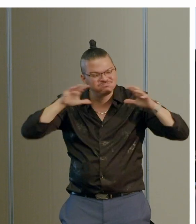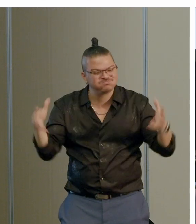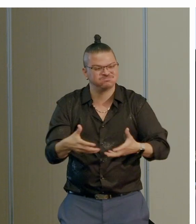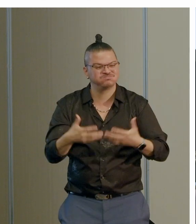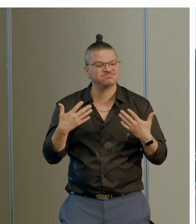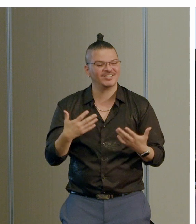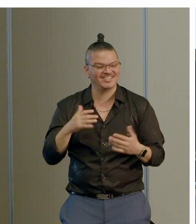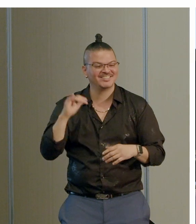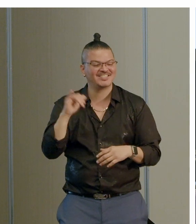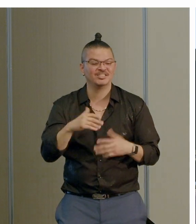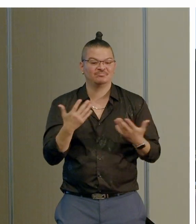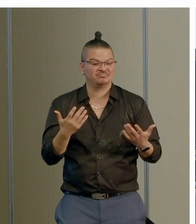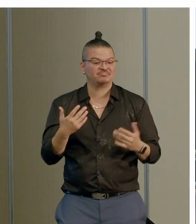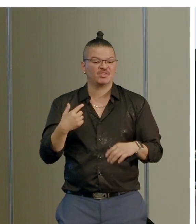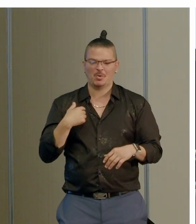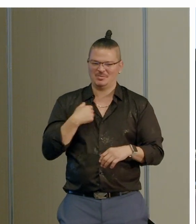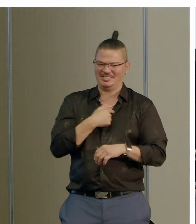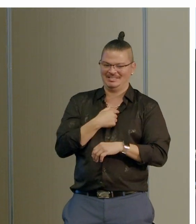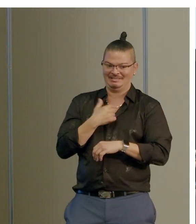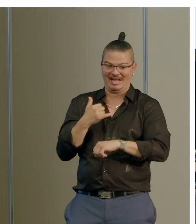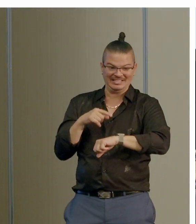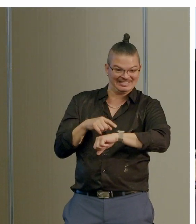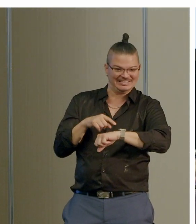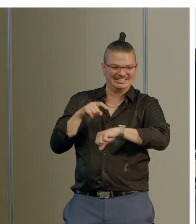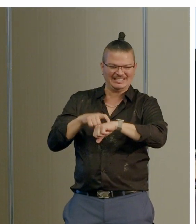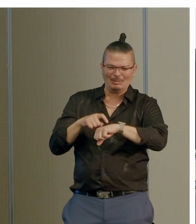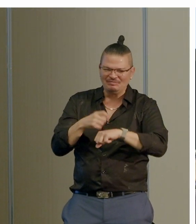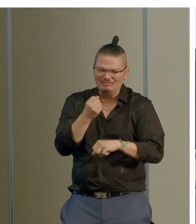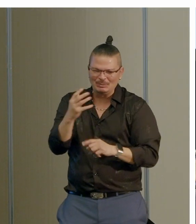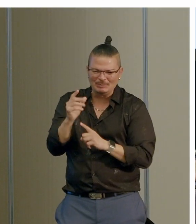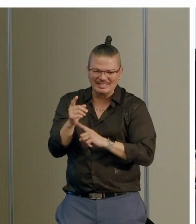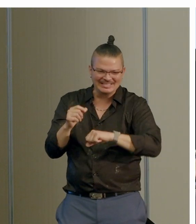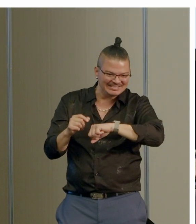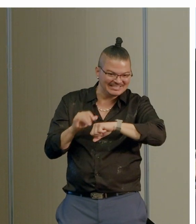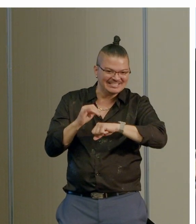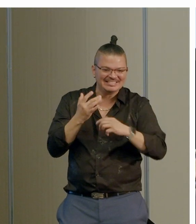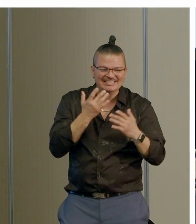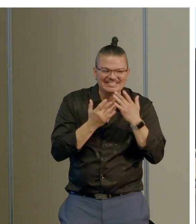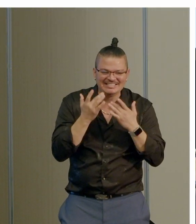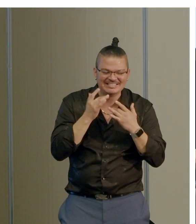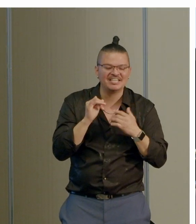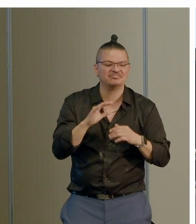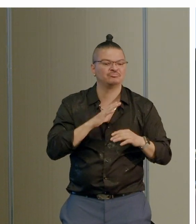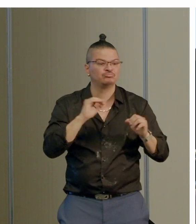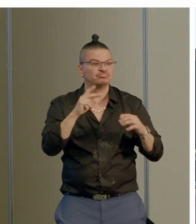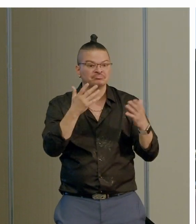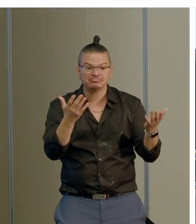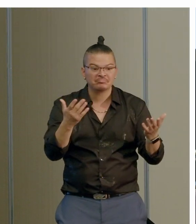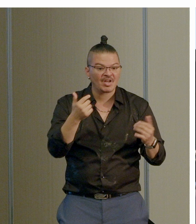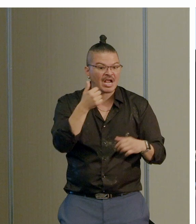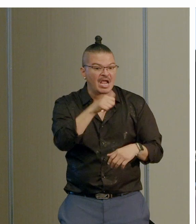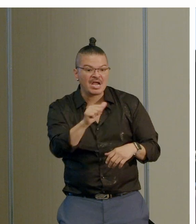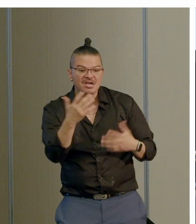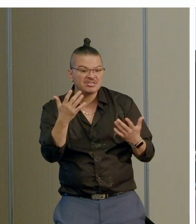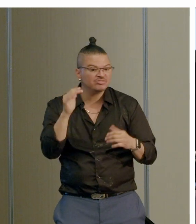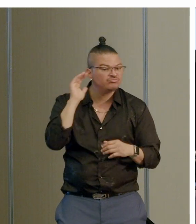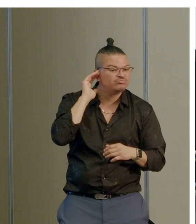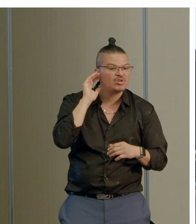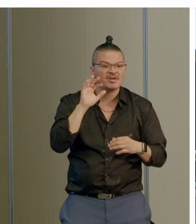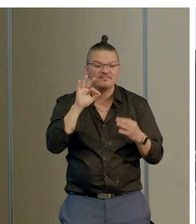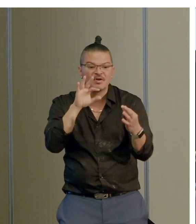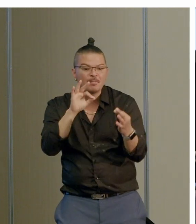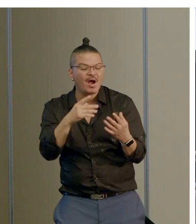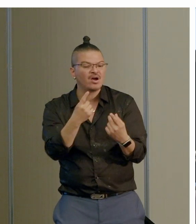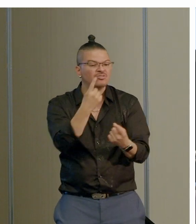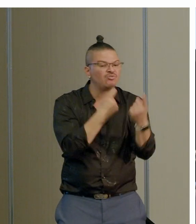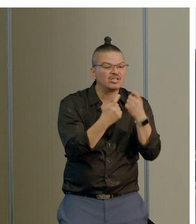do have just a few minutes left, and we'd love to hear if there's any feedback from you or question for either Mary and